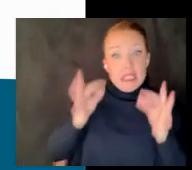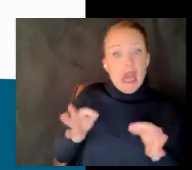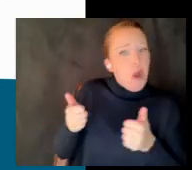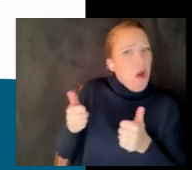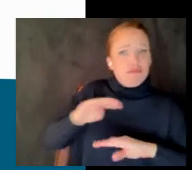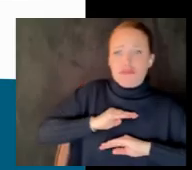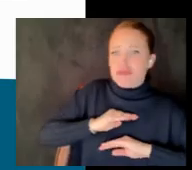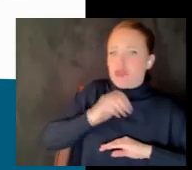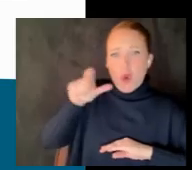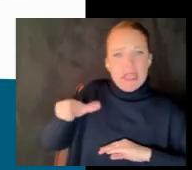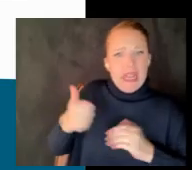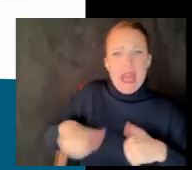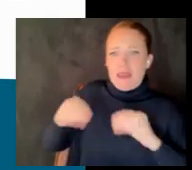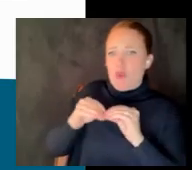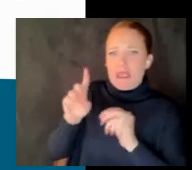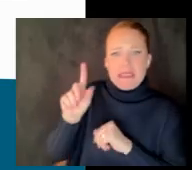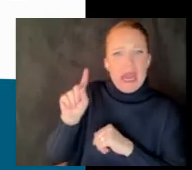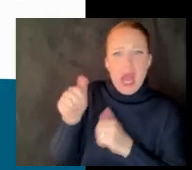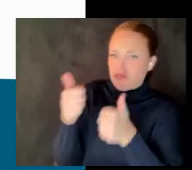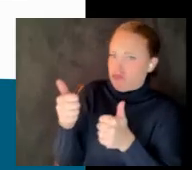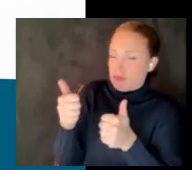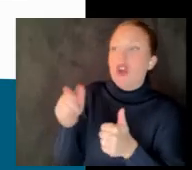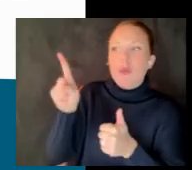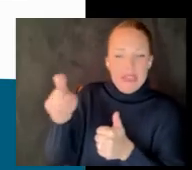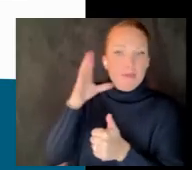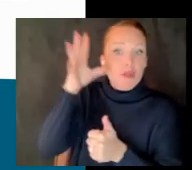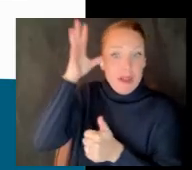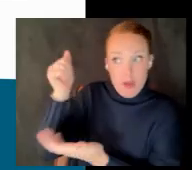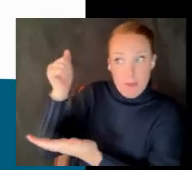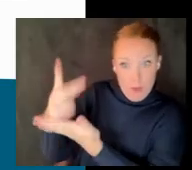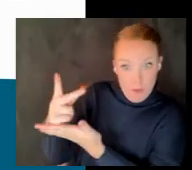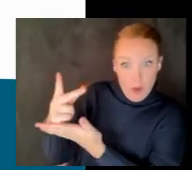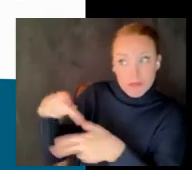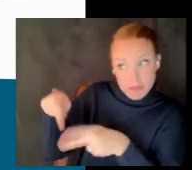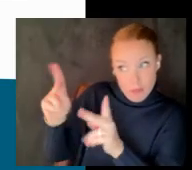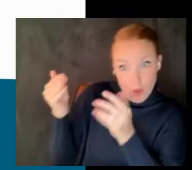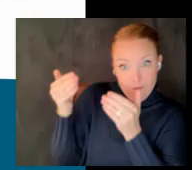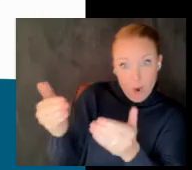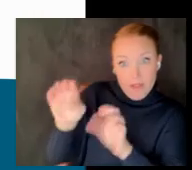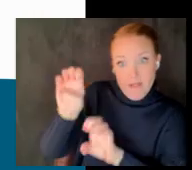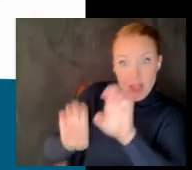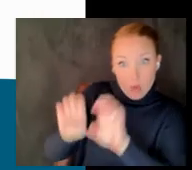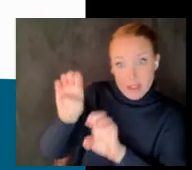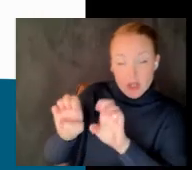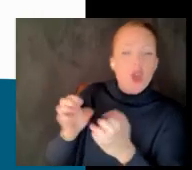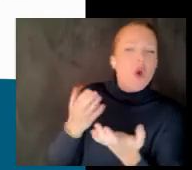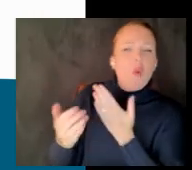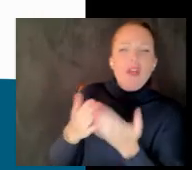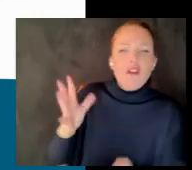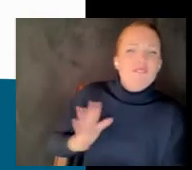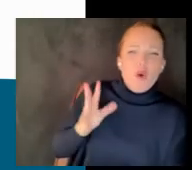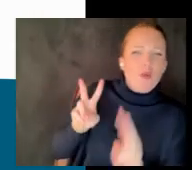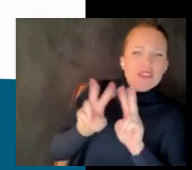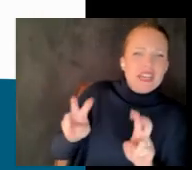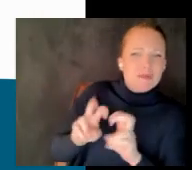required, the committee will need parental consent to move forward with the evaluation, whether or not formal assessments are